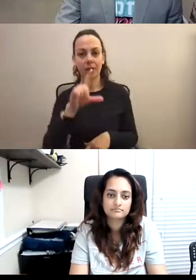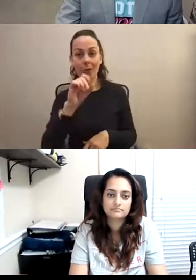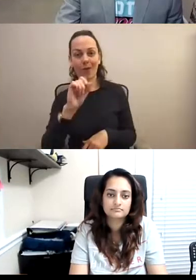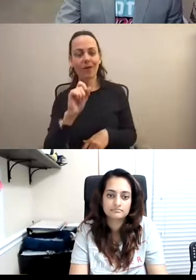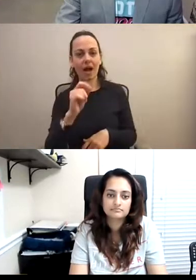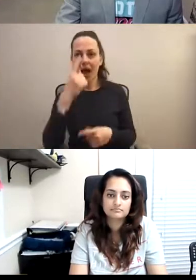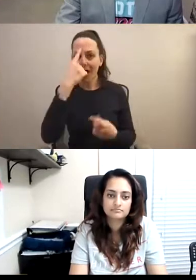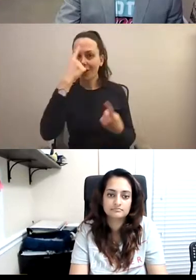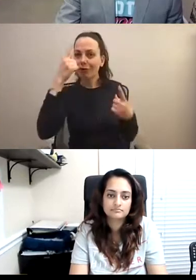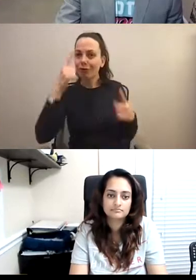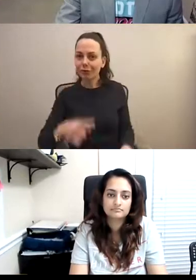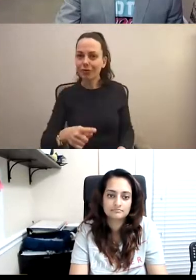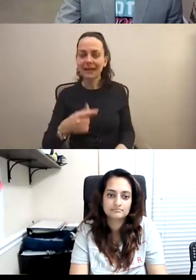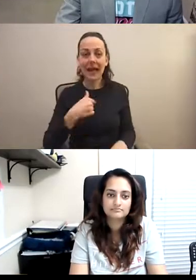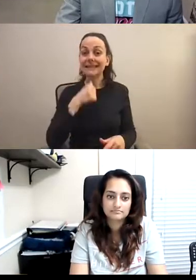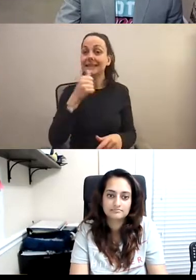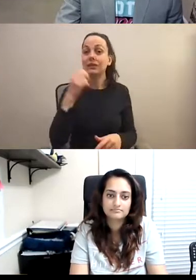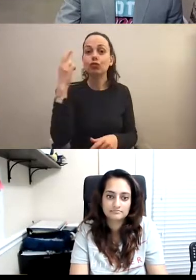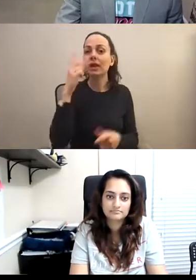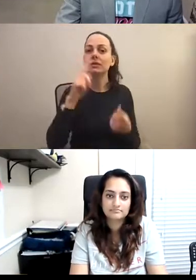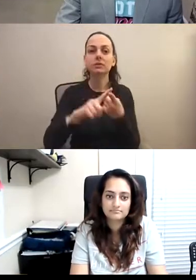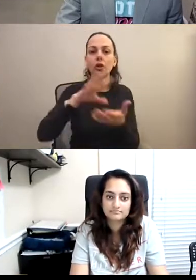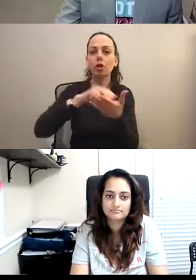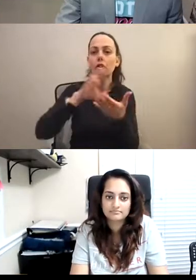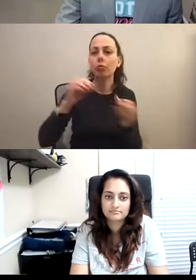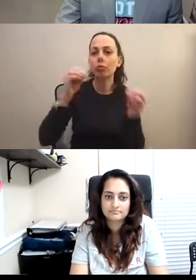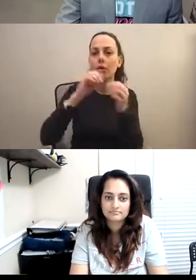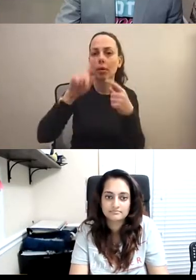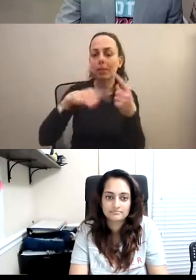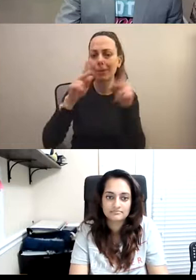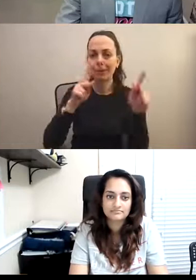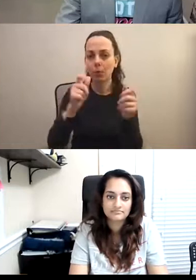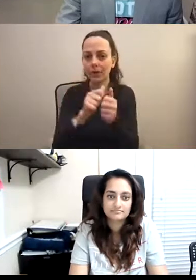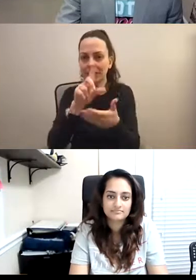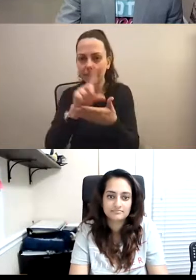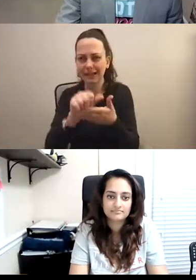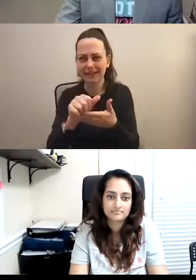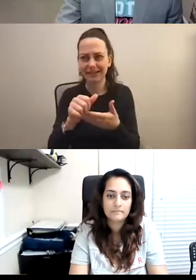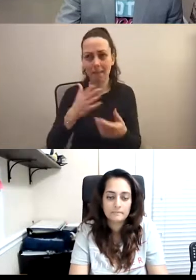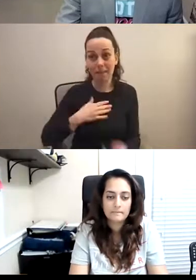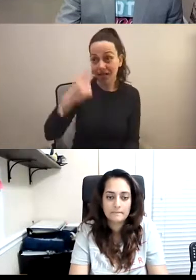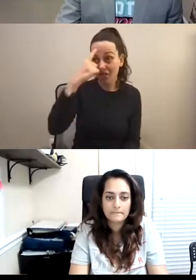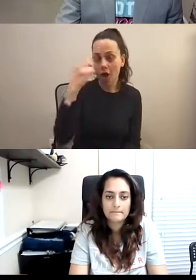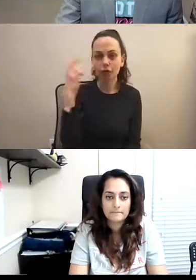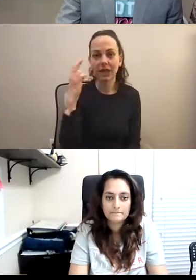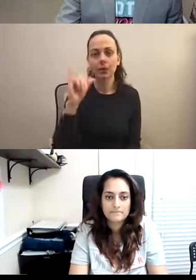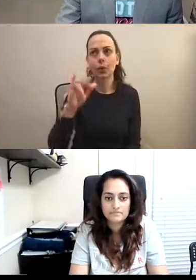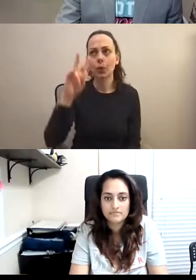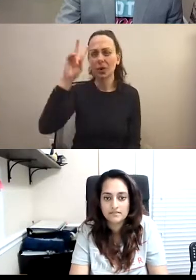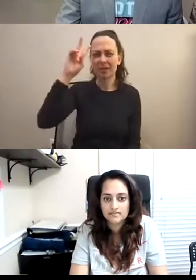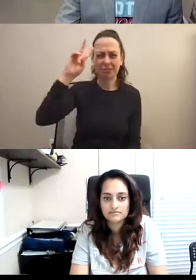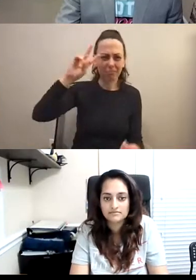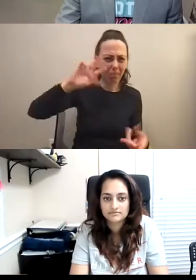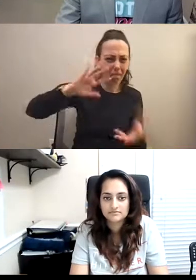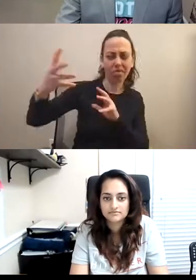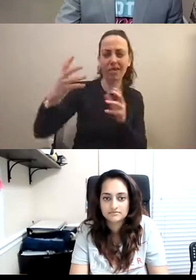I started learning more about disability and getting older, like how backwards, that was to